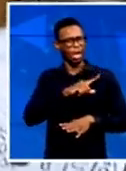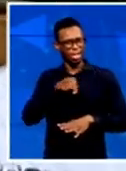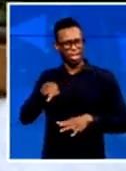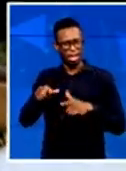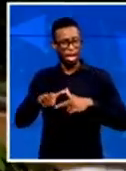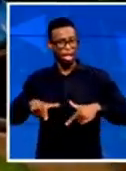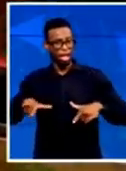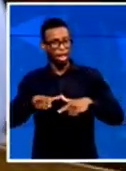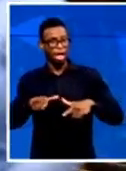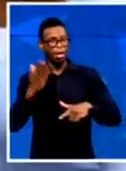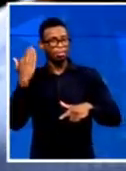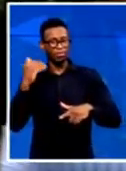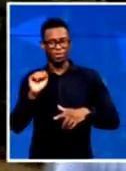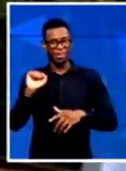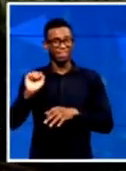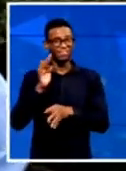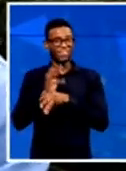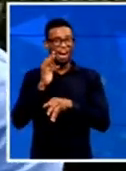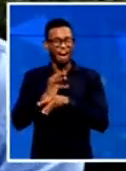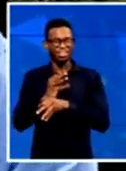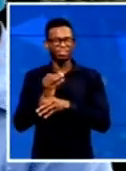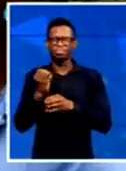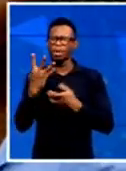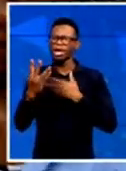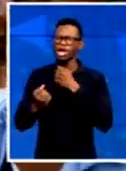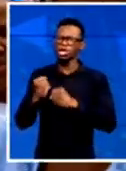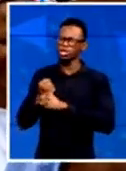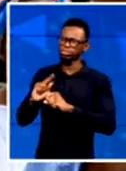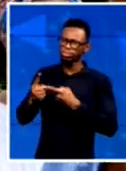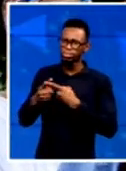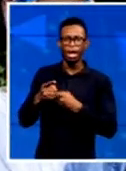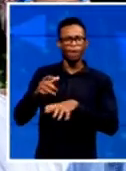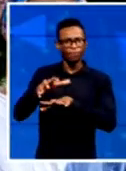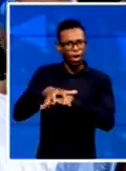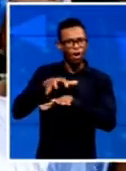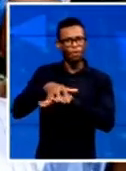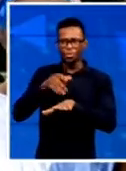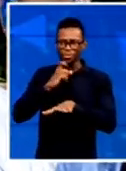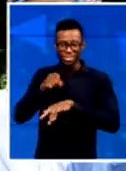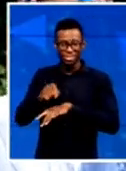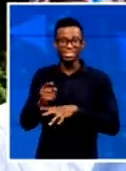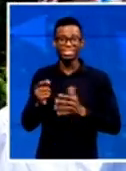years and years, and now they are the second generation, if I'm not mistaken, that is now taking it upon themselves